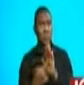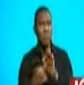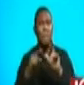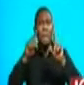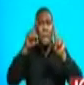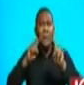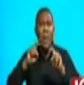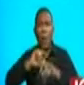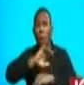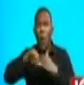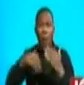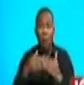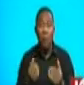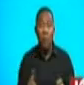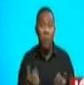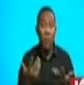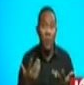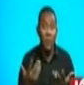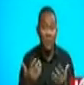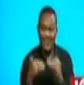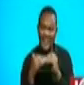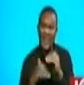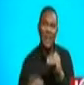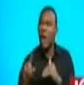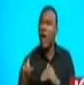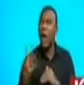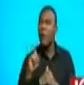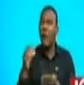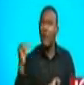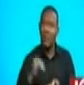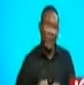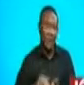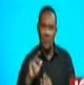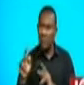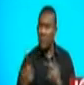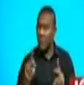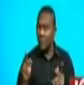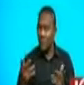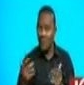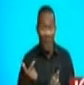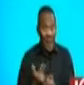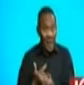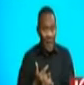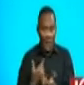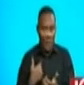the continent are under 100,000 people. In Ghana, we've tested